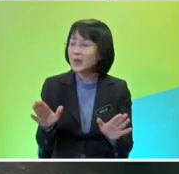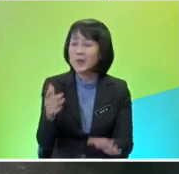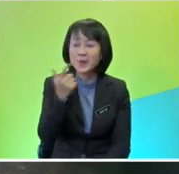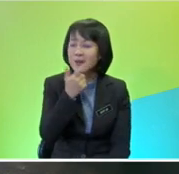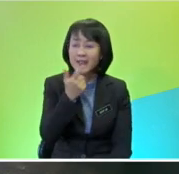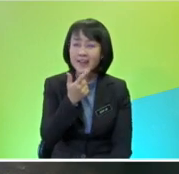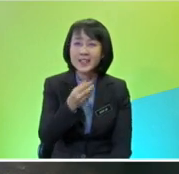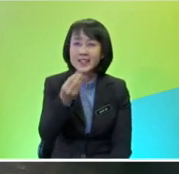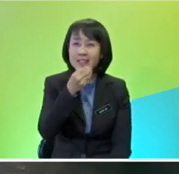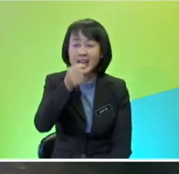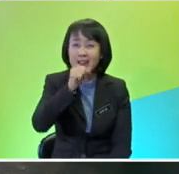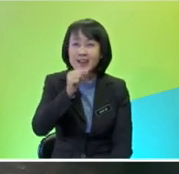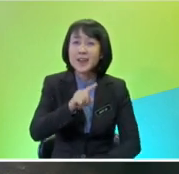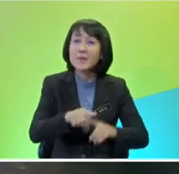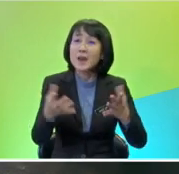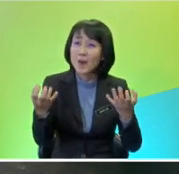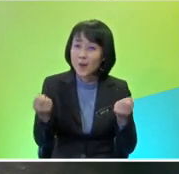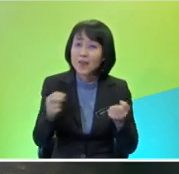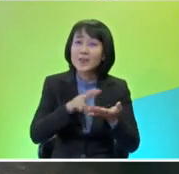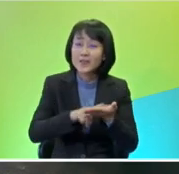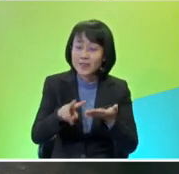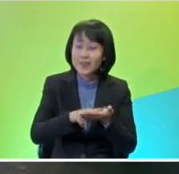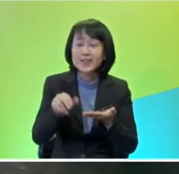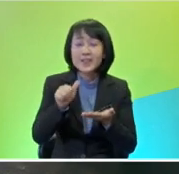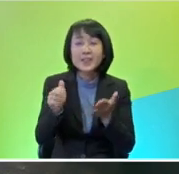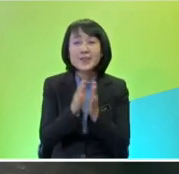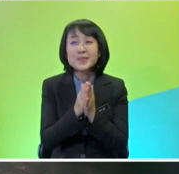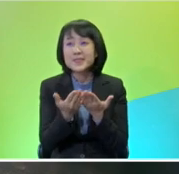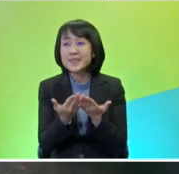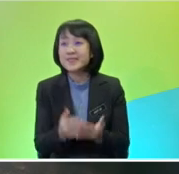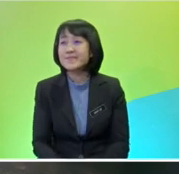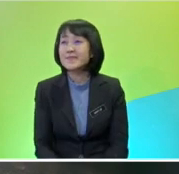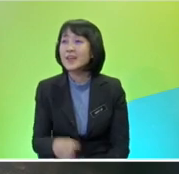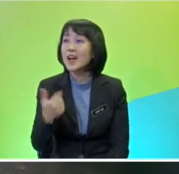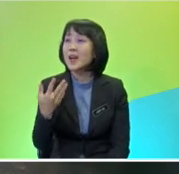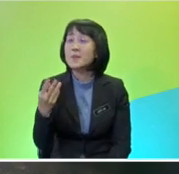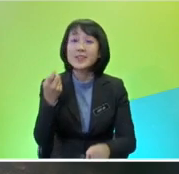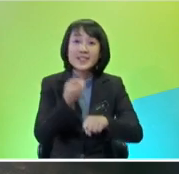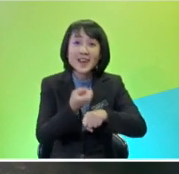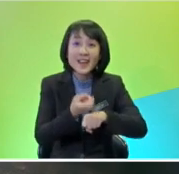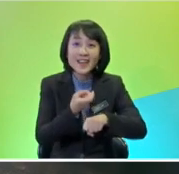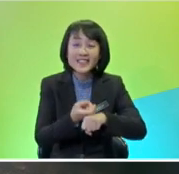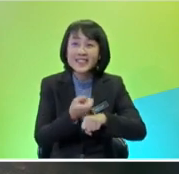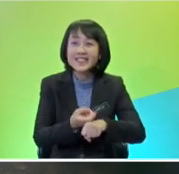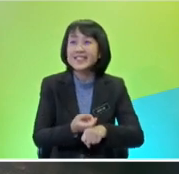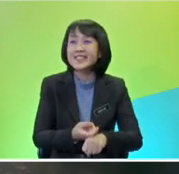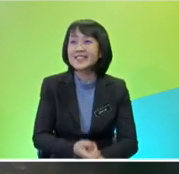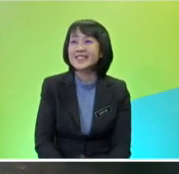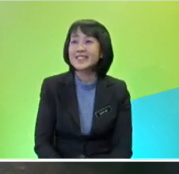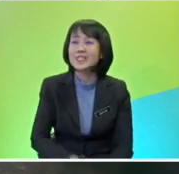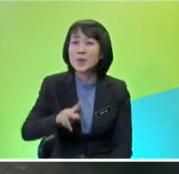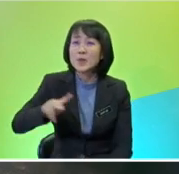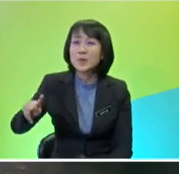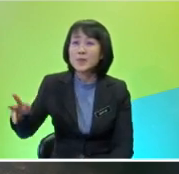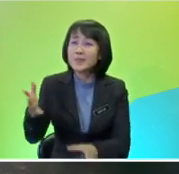she wants to read a book. Good job, everybody. Good job. So, Mr. Haikal, how many marks do they get for this activity? How many shell sticks? They are super